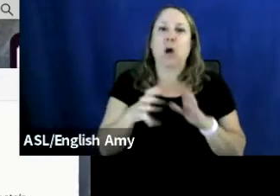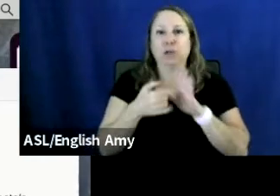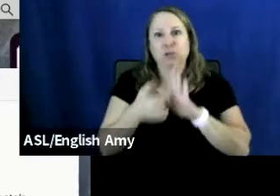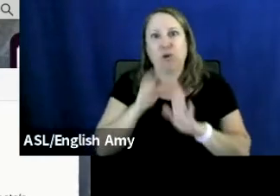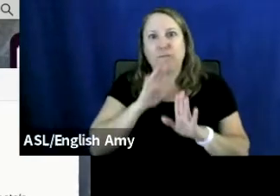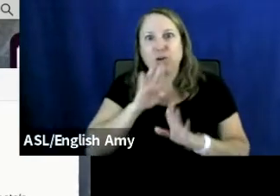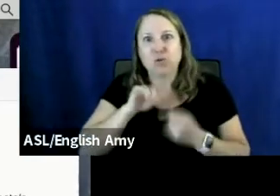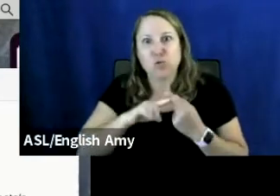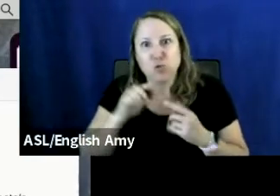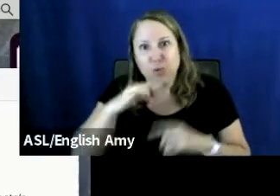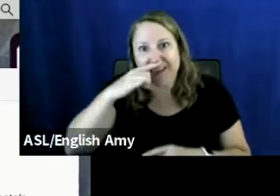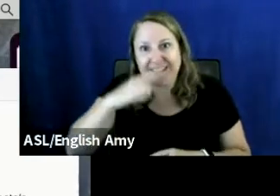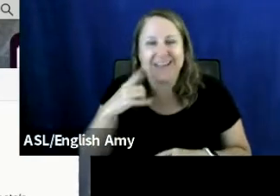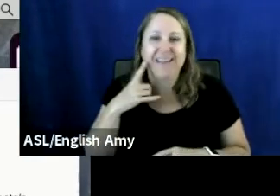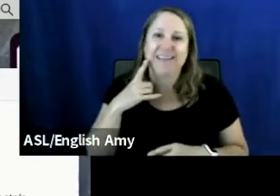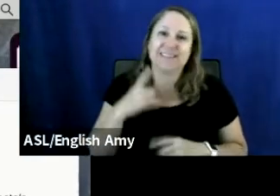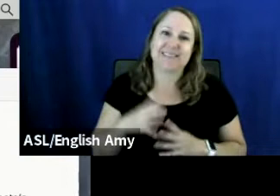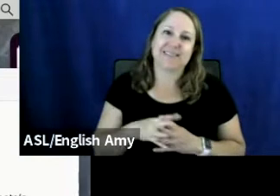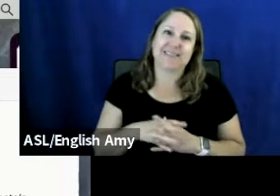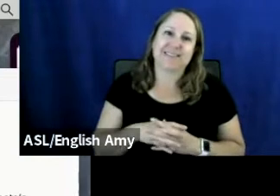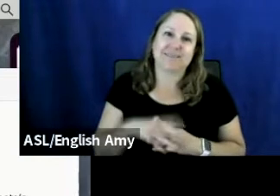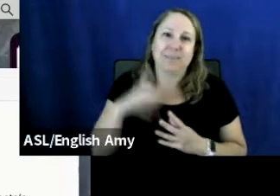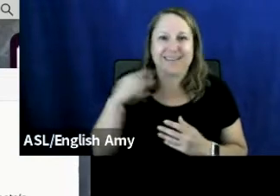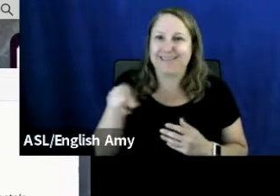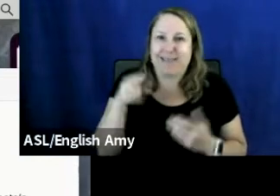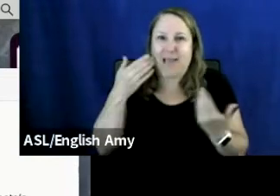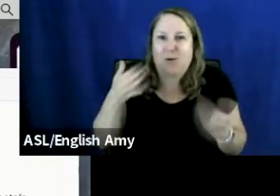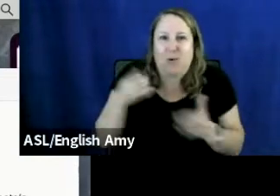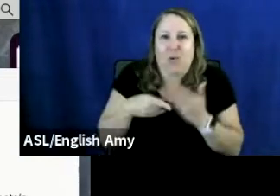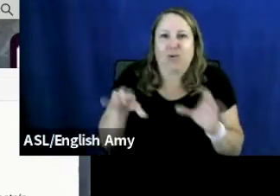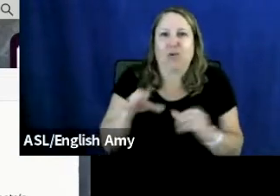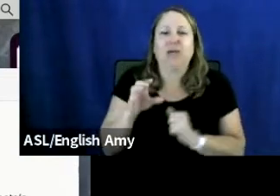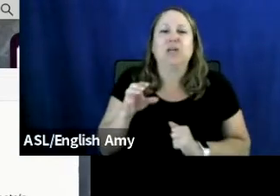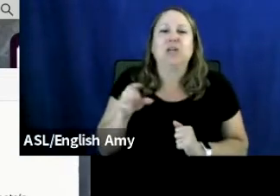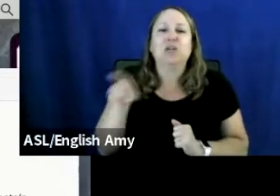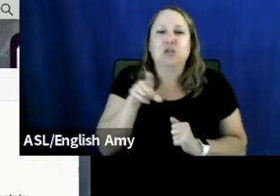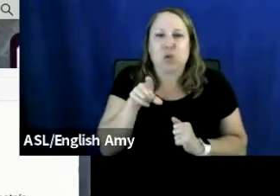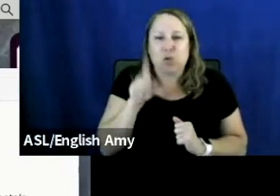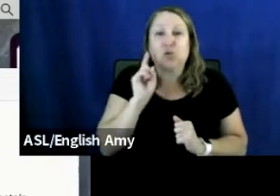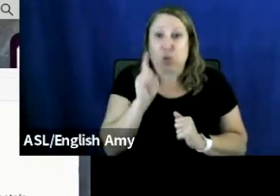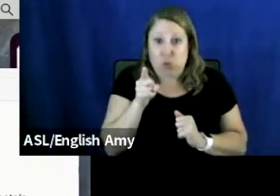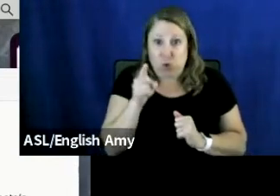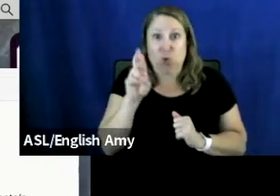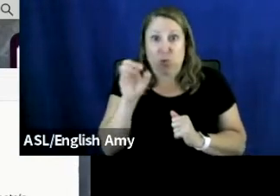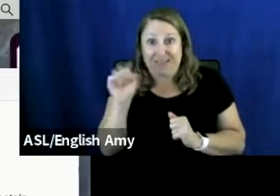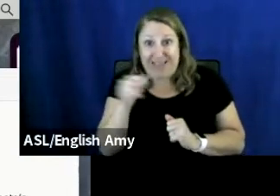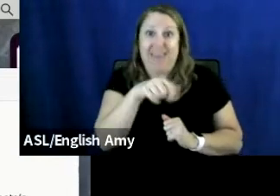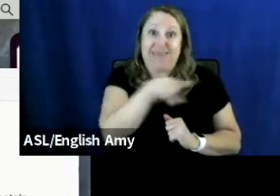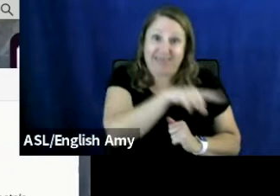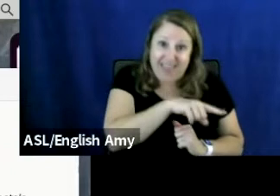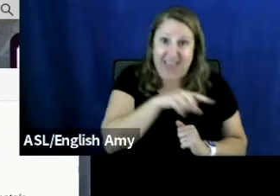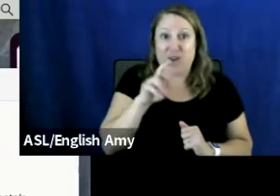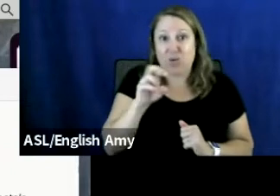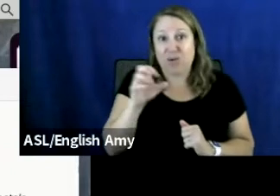like they don't know what they're doing. So it's like, you reset, they reset, and my CT has like